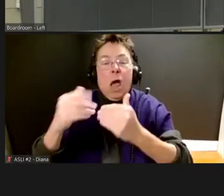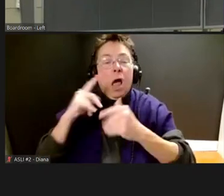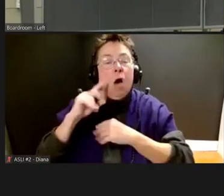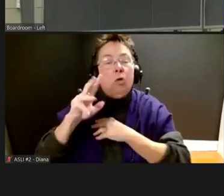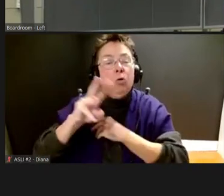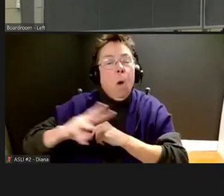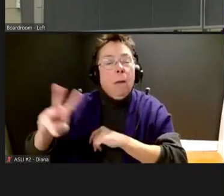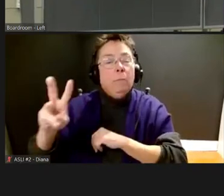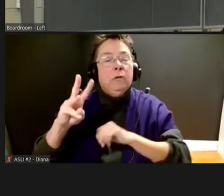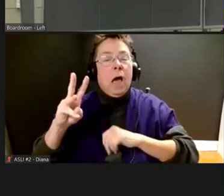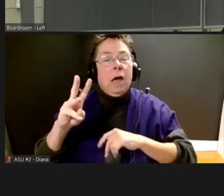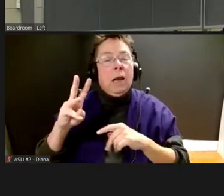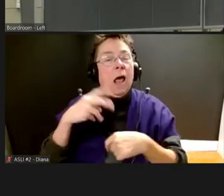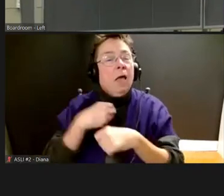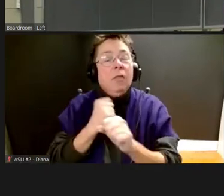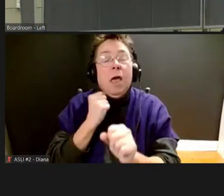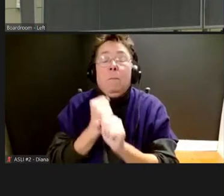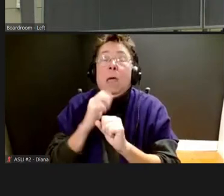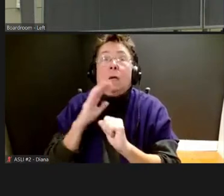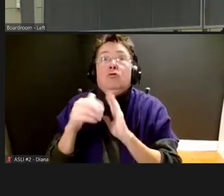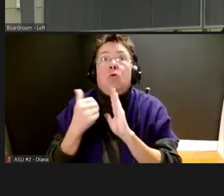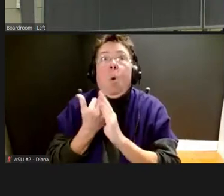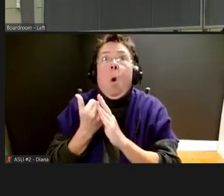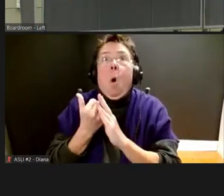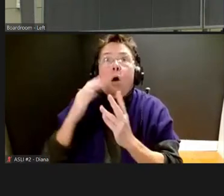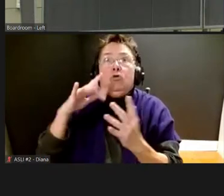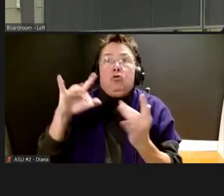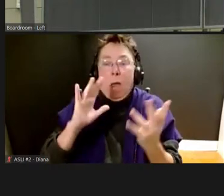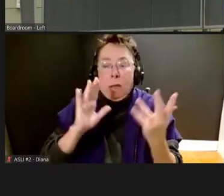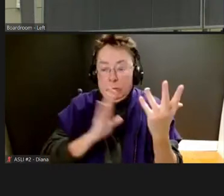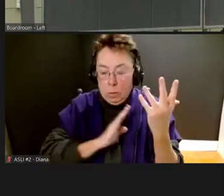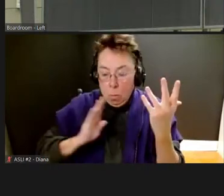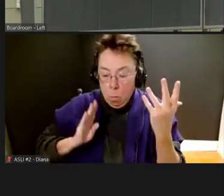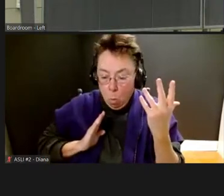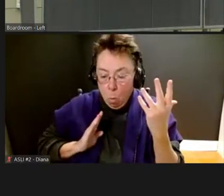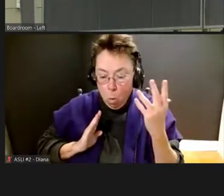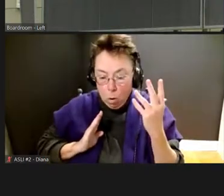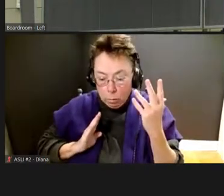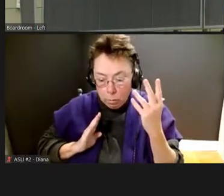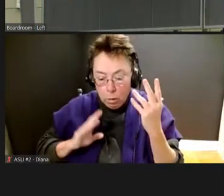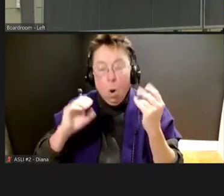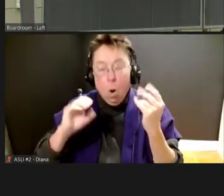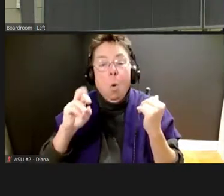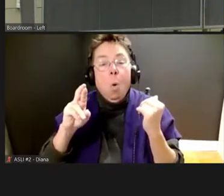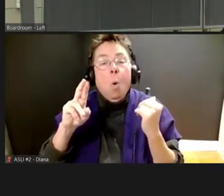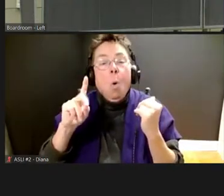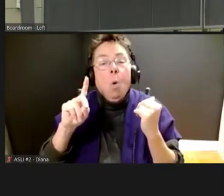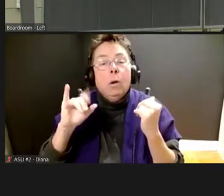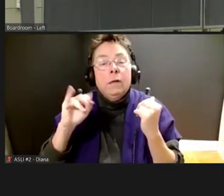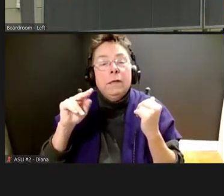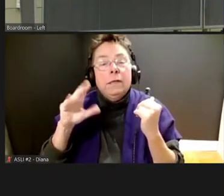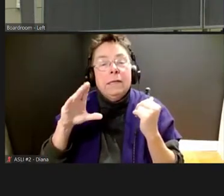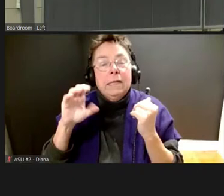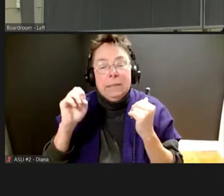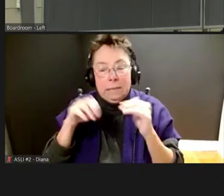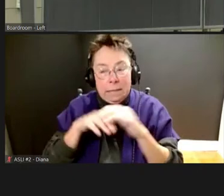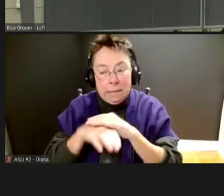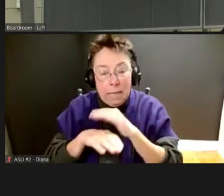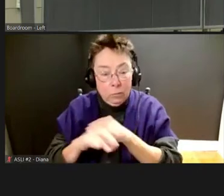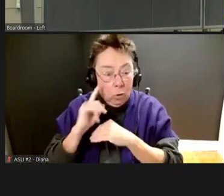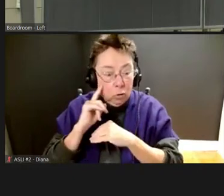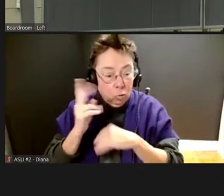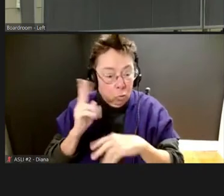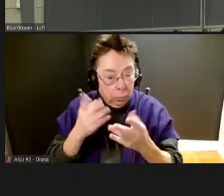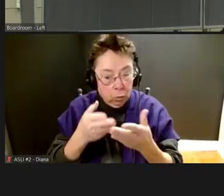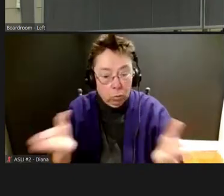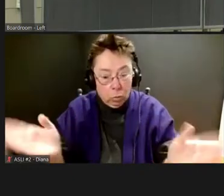website that makes all transit board ordinances accessible to the public. And